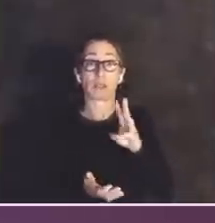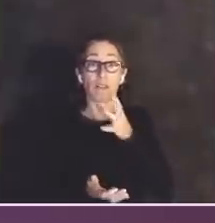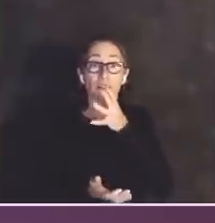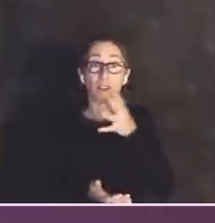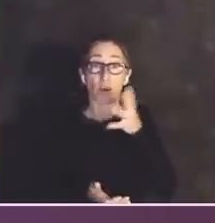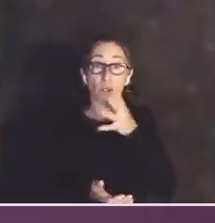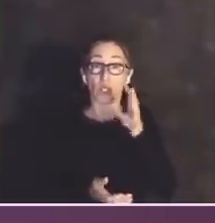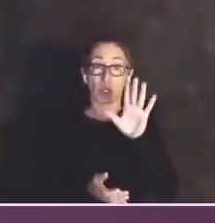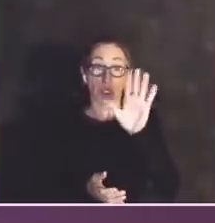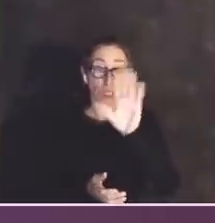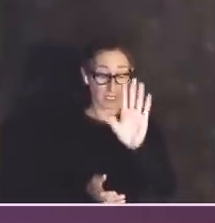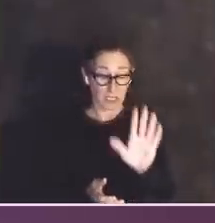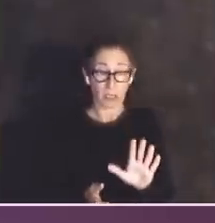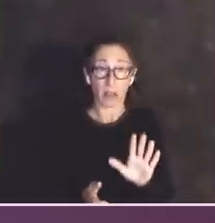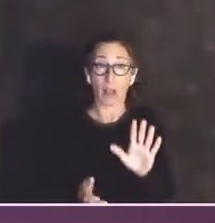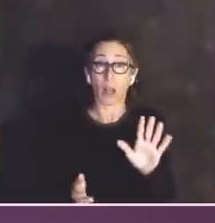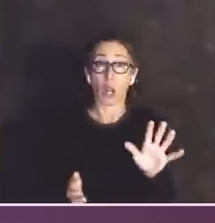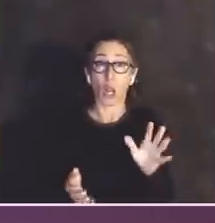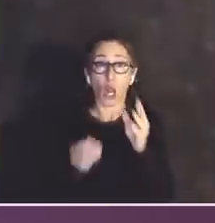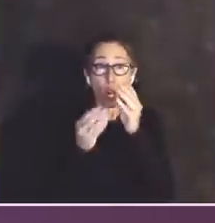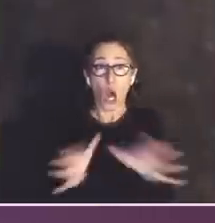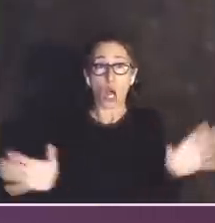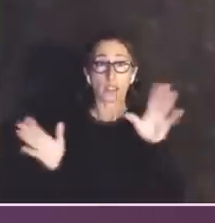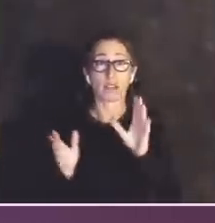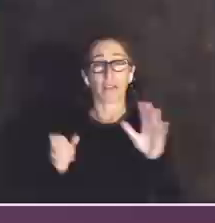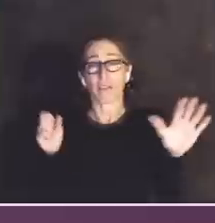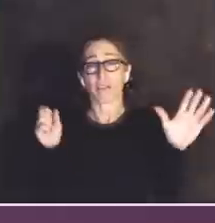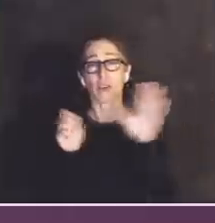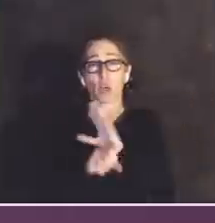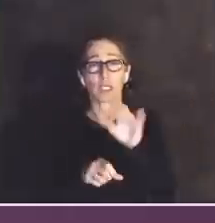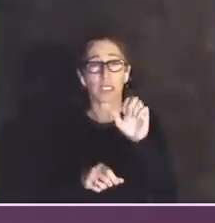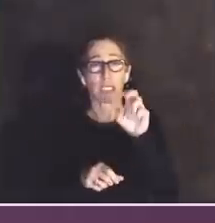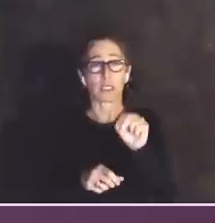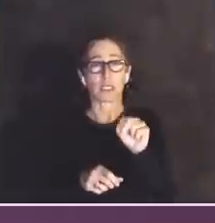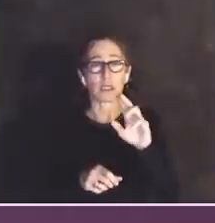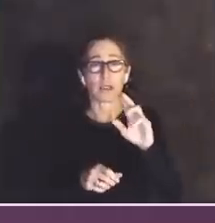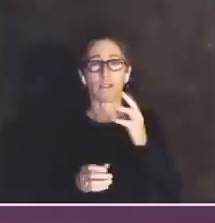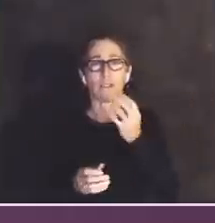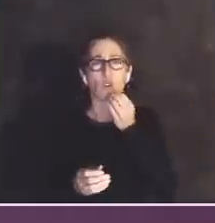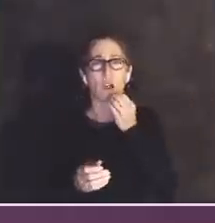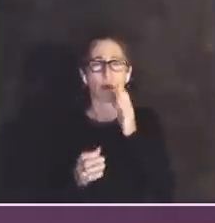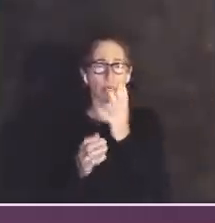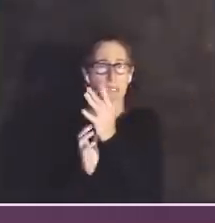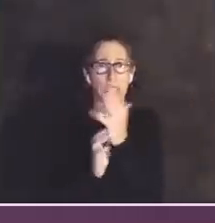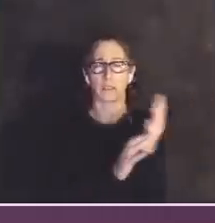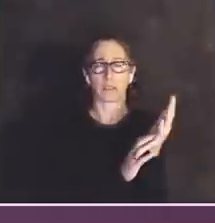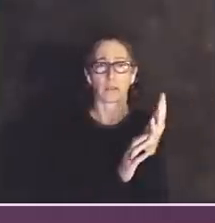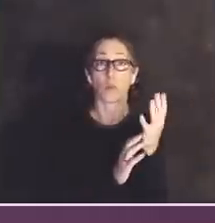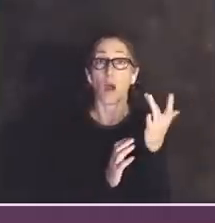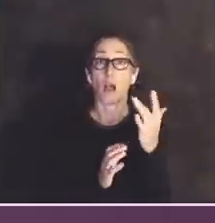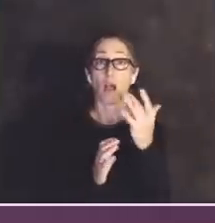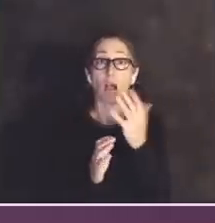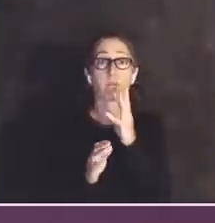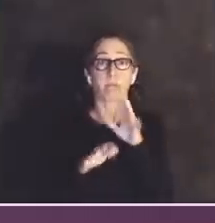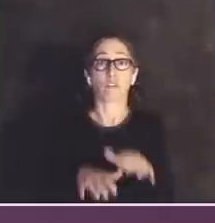lost entire seasons of crops because of the floods. And when Donald Trump was asked,